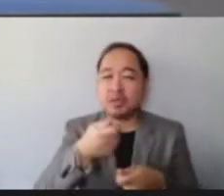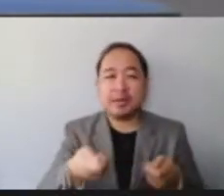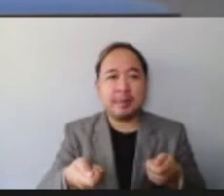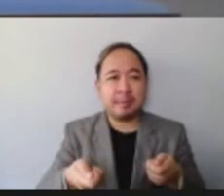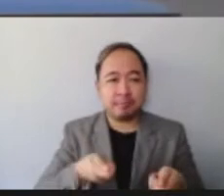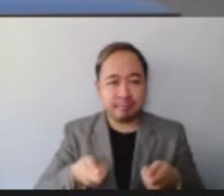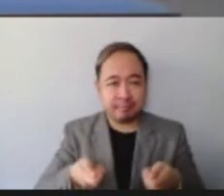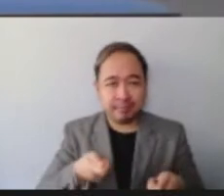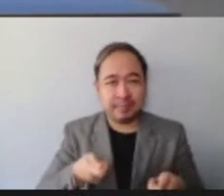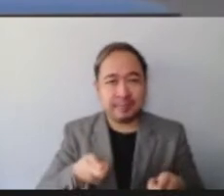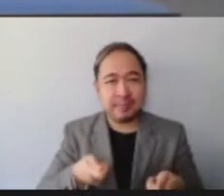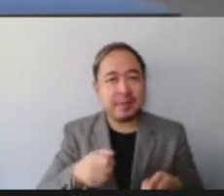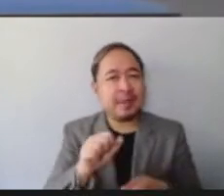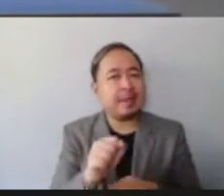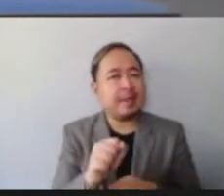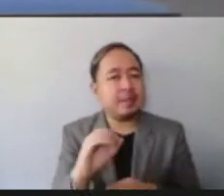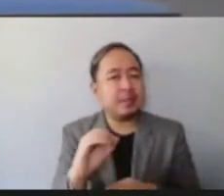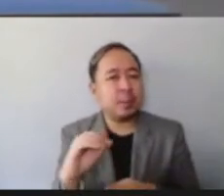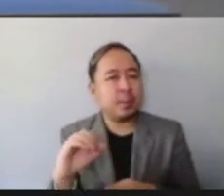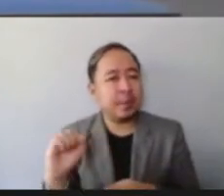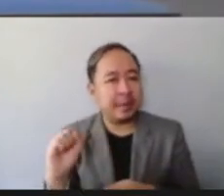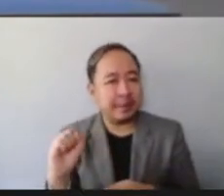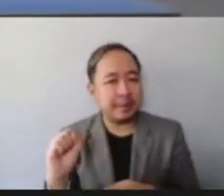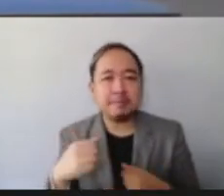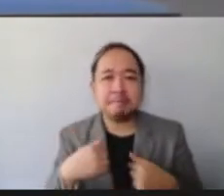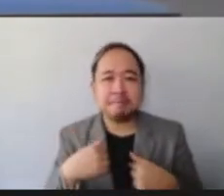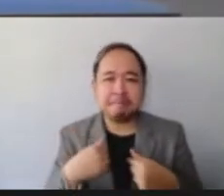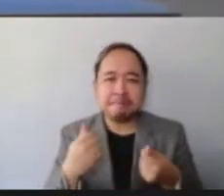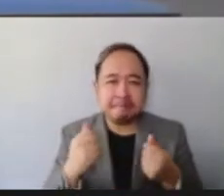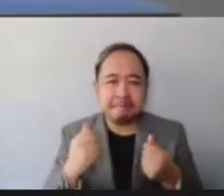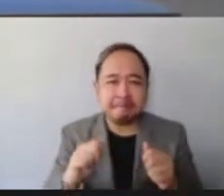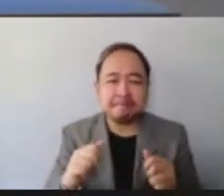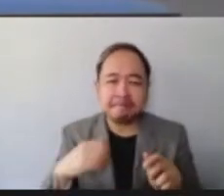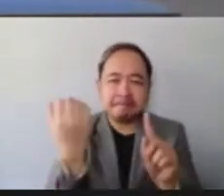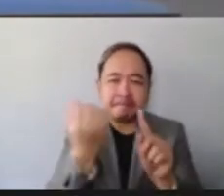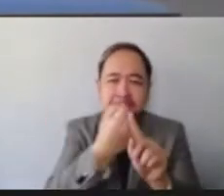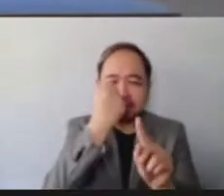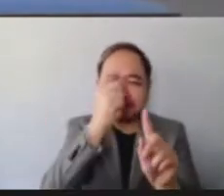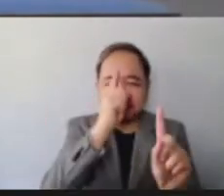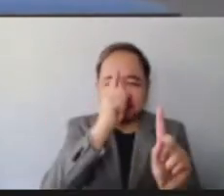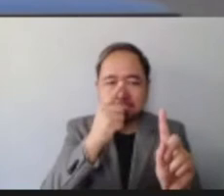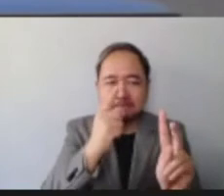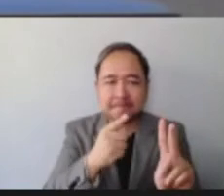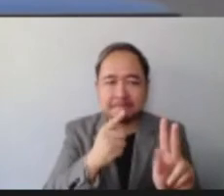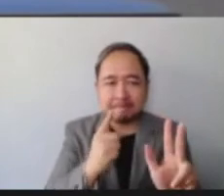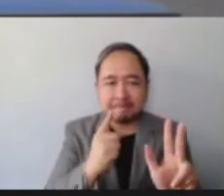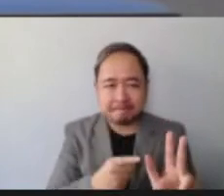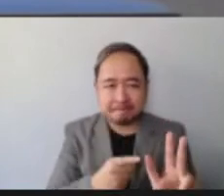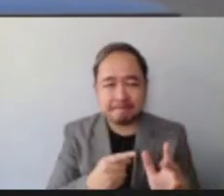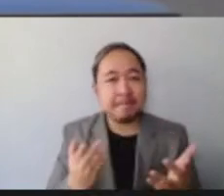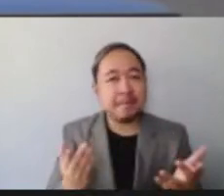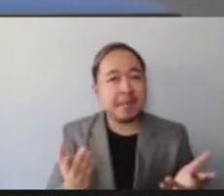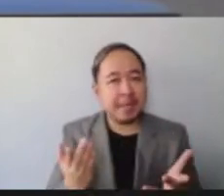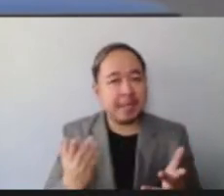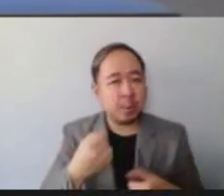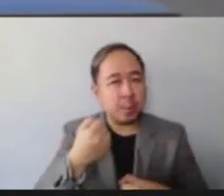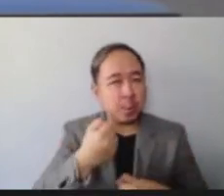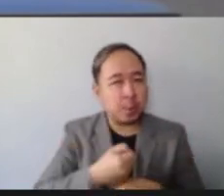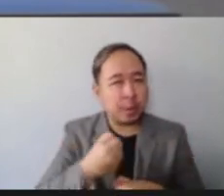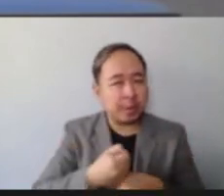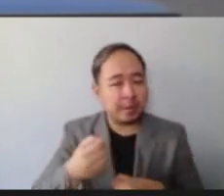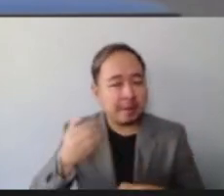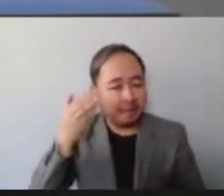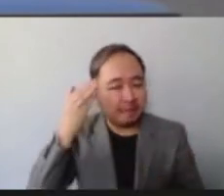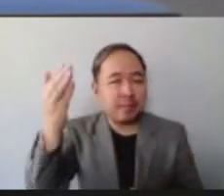utmost to ensure that this meeting achieves its objectives and results in meaningful outcomes for our future work on environment